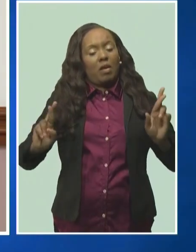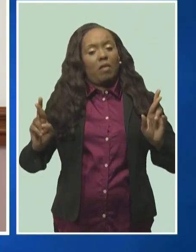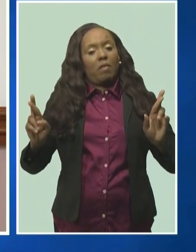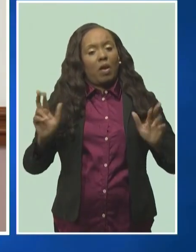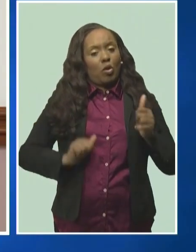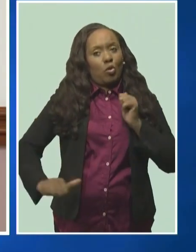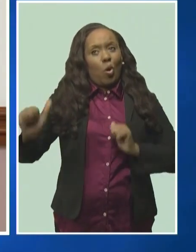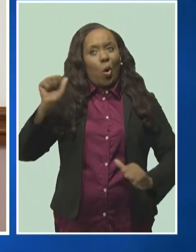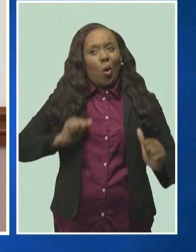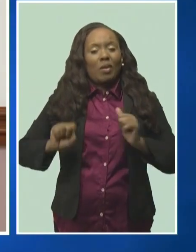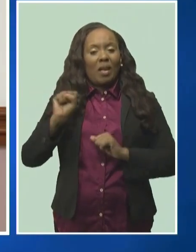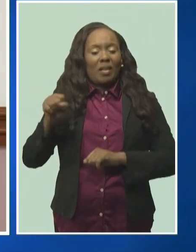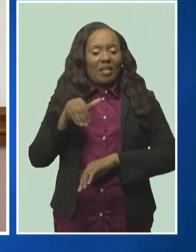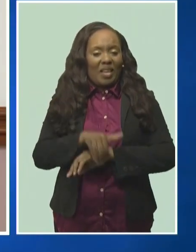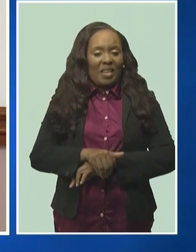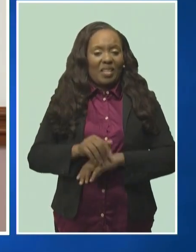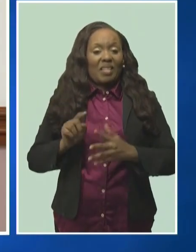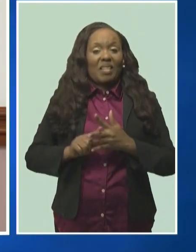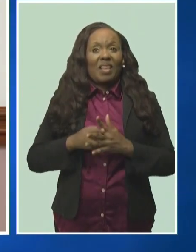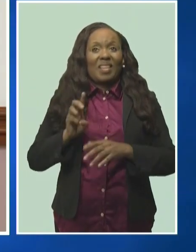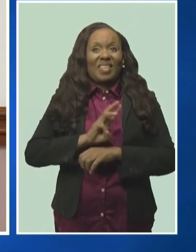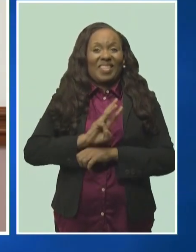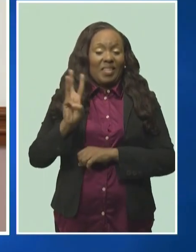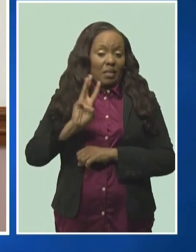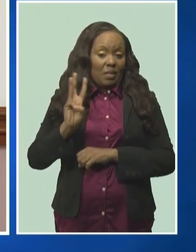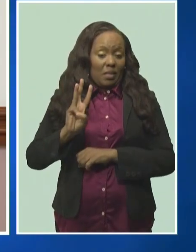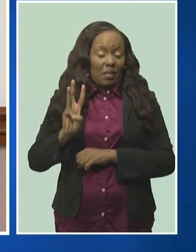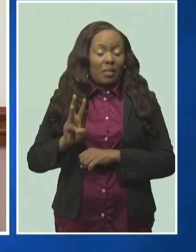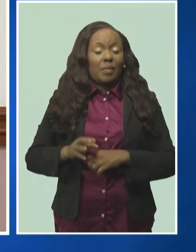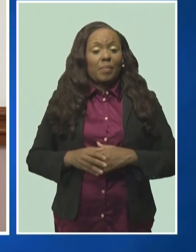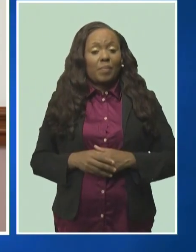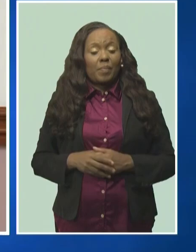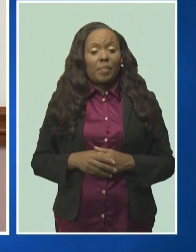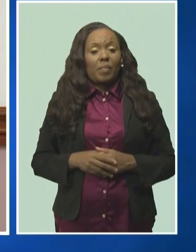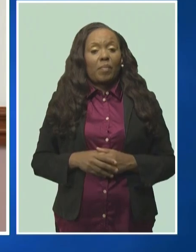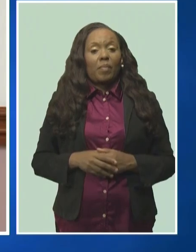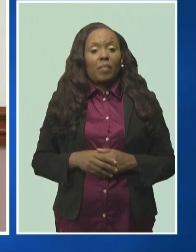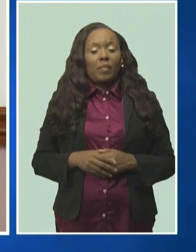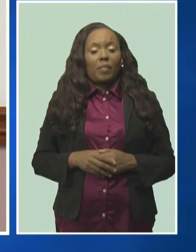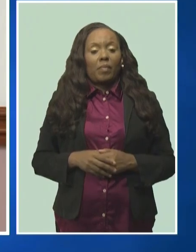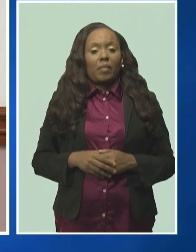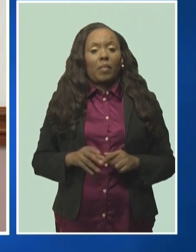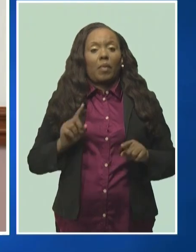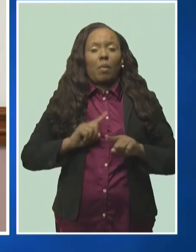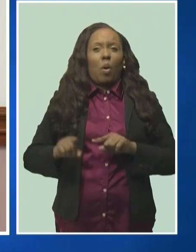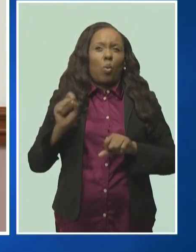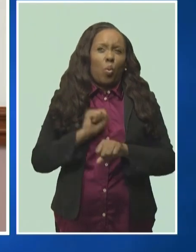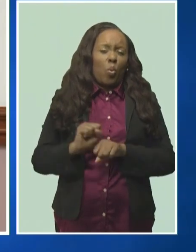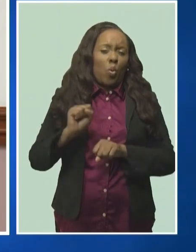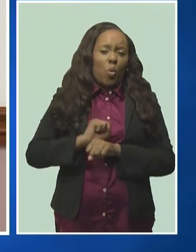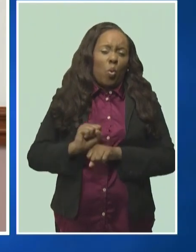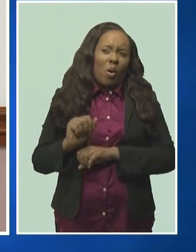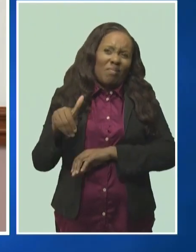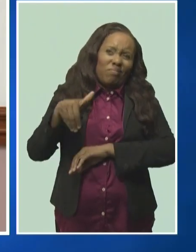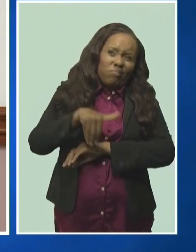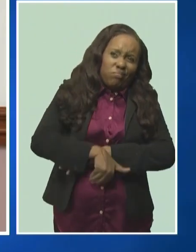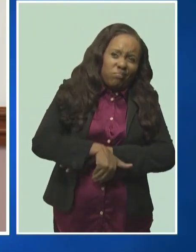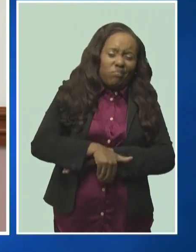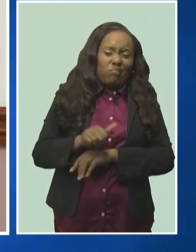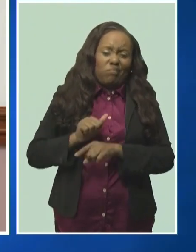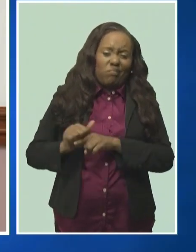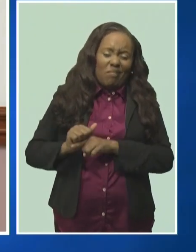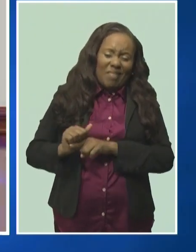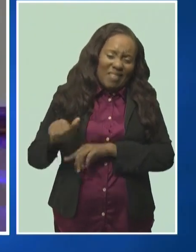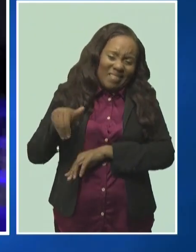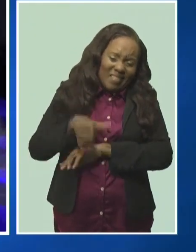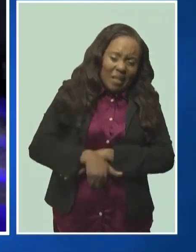night. The show starts at 6 o'clock, but they have been working into the late hours of the night with rehearsals. They're doing